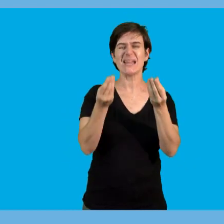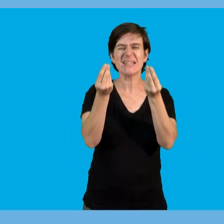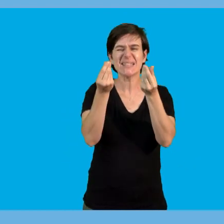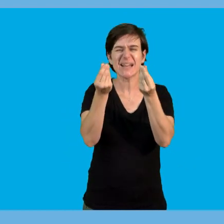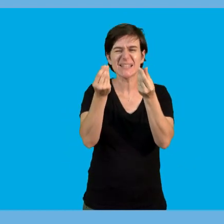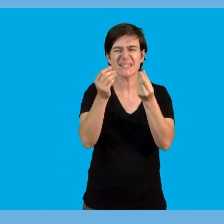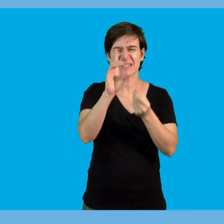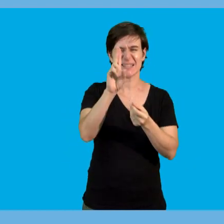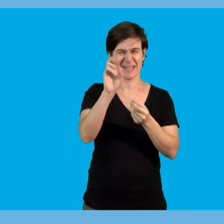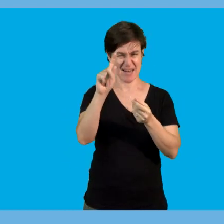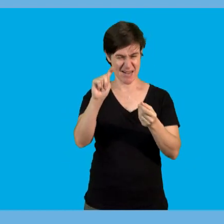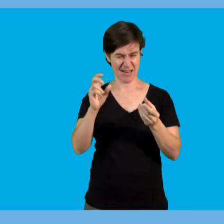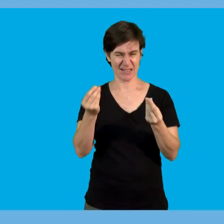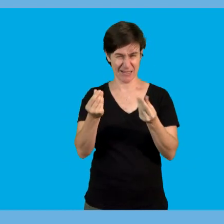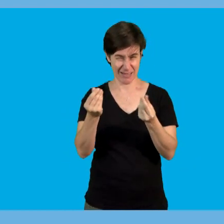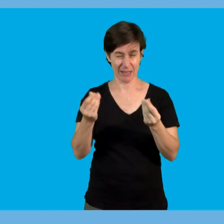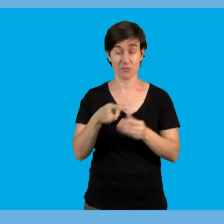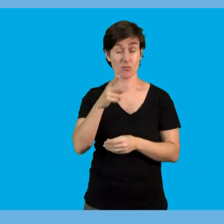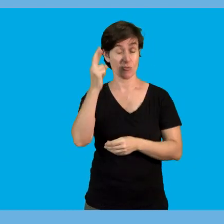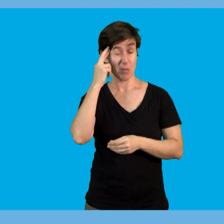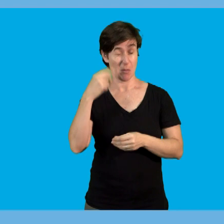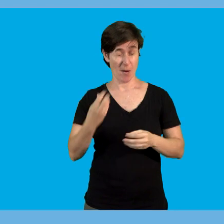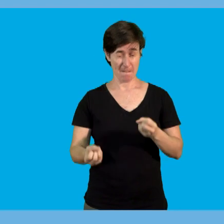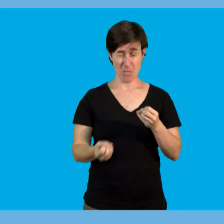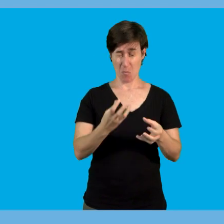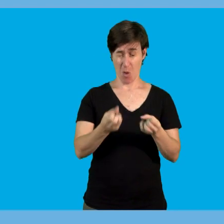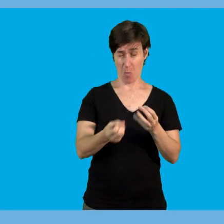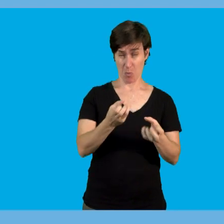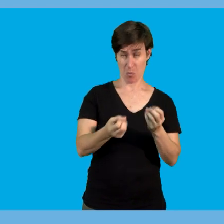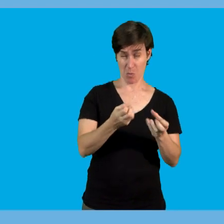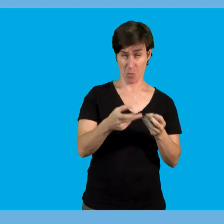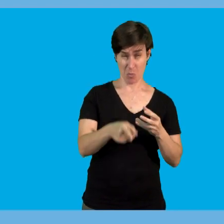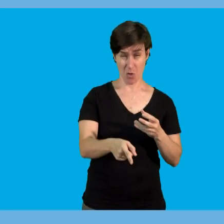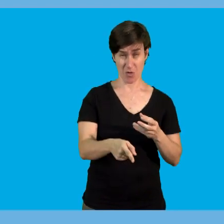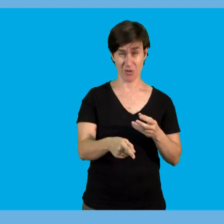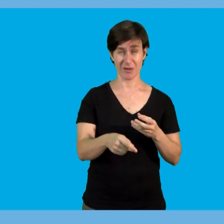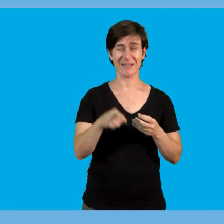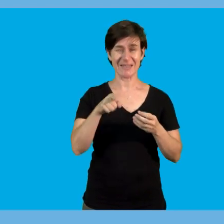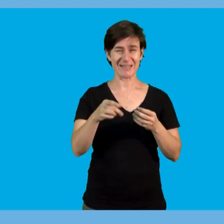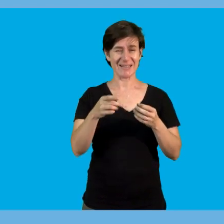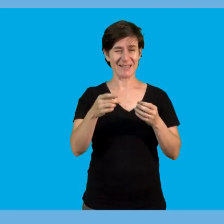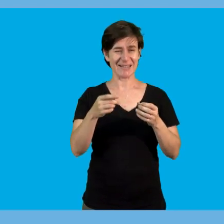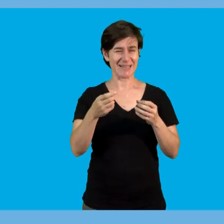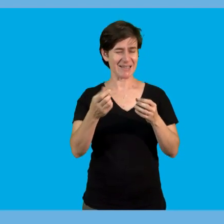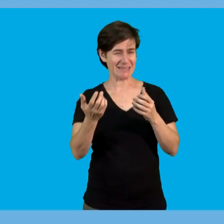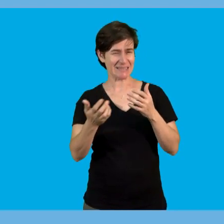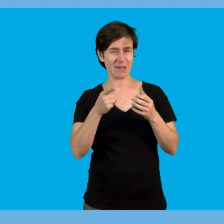number two, it is going to be dust. Now remember, when we are burning this coal, there's going to be